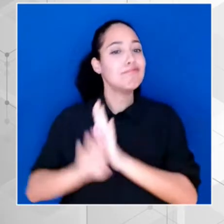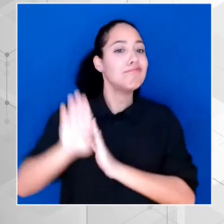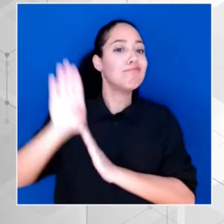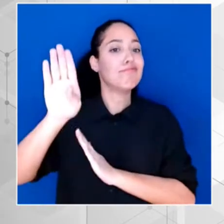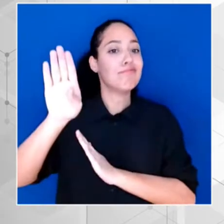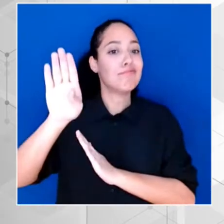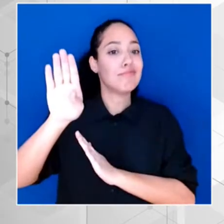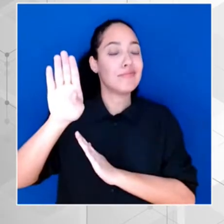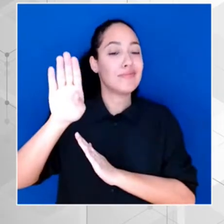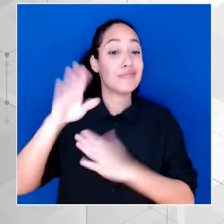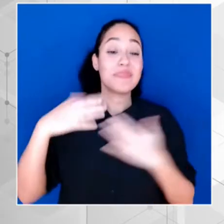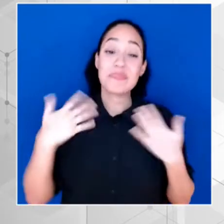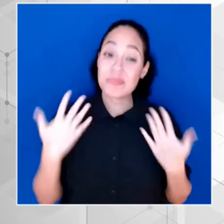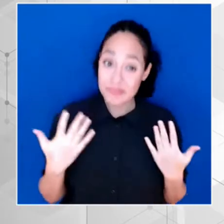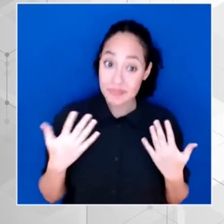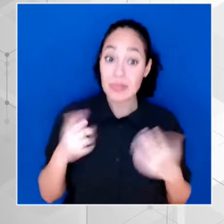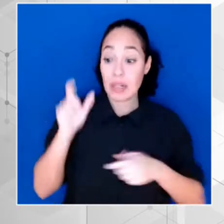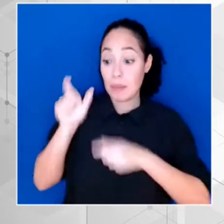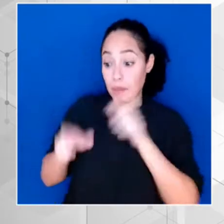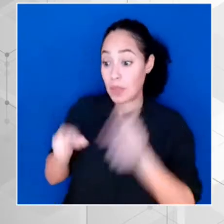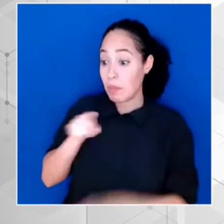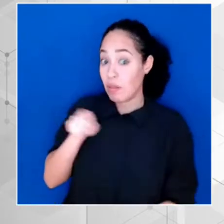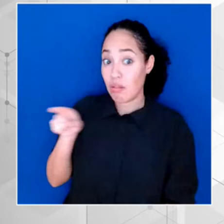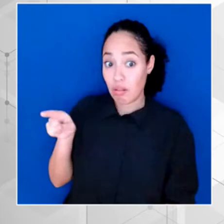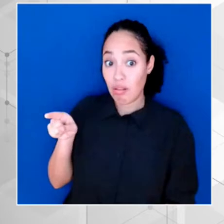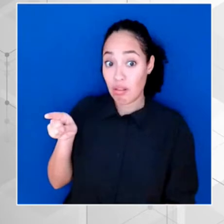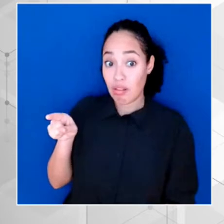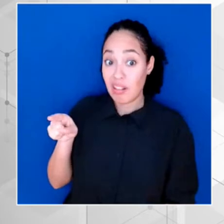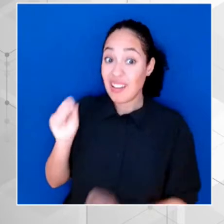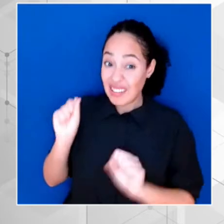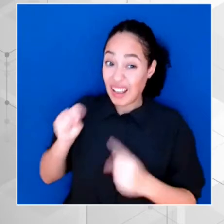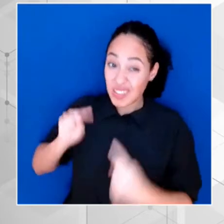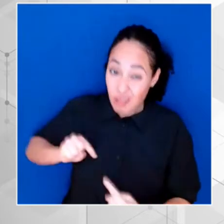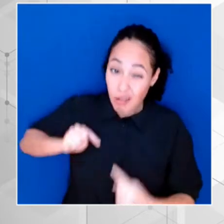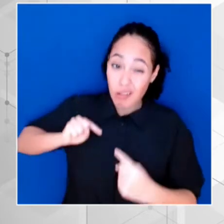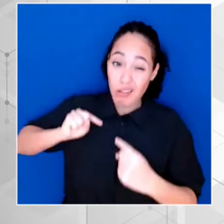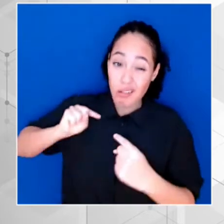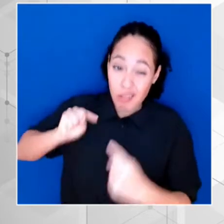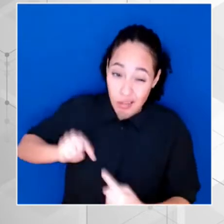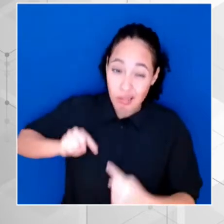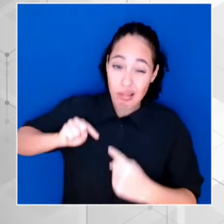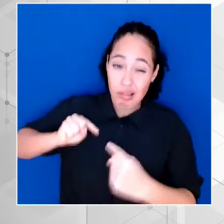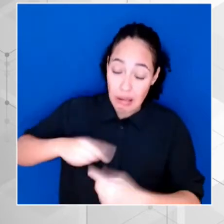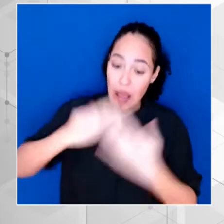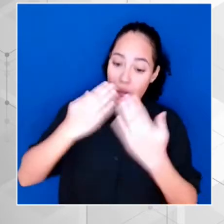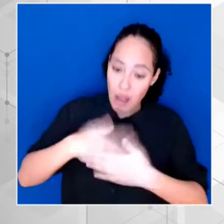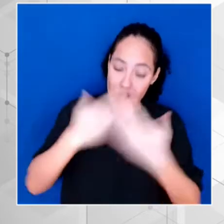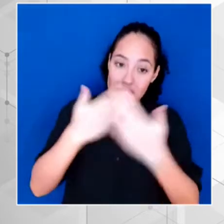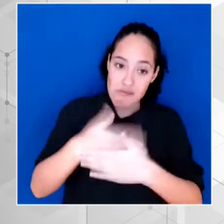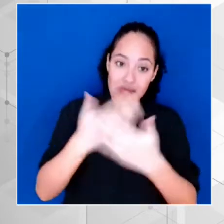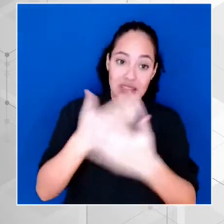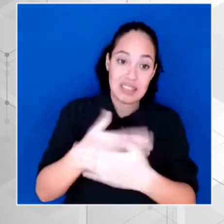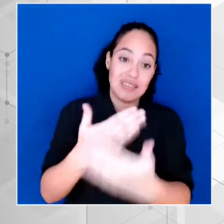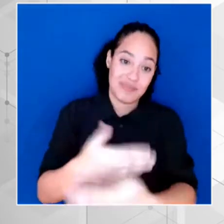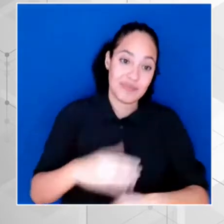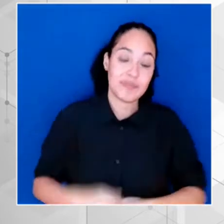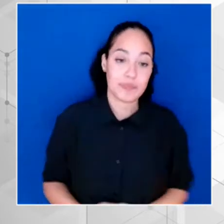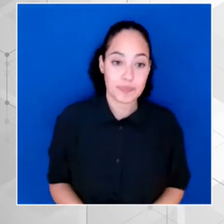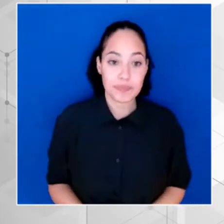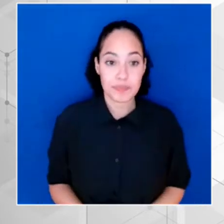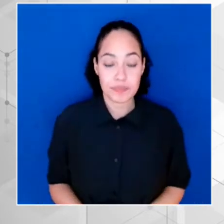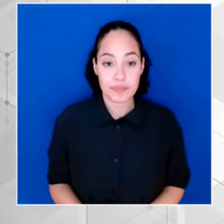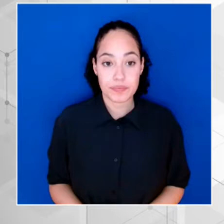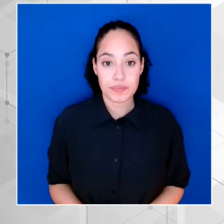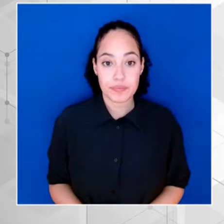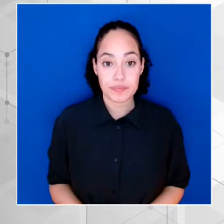Thinking about our differences and how we function is important in understanding ourselves and our impact on others or their challenges. So while this is